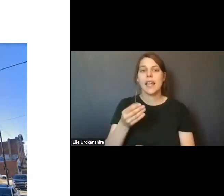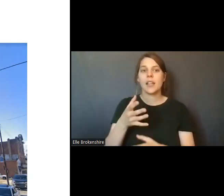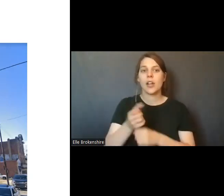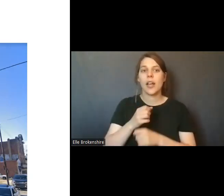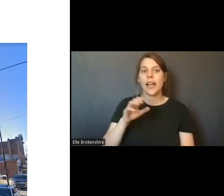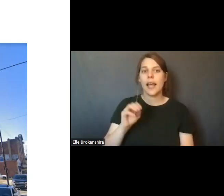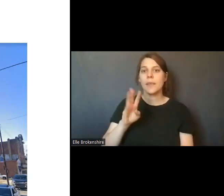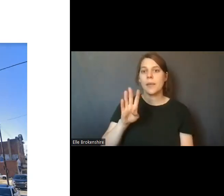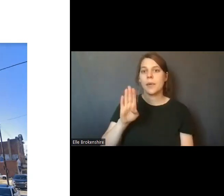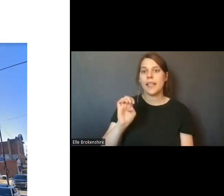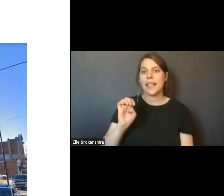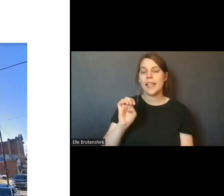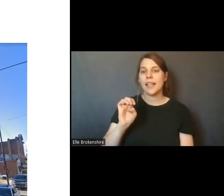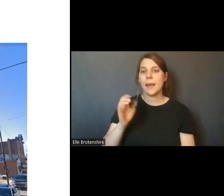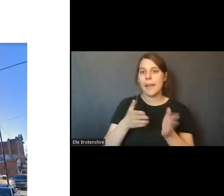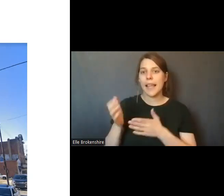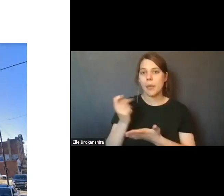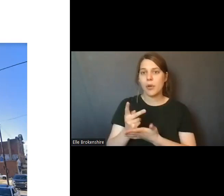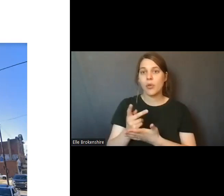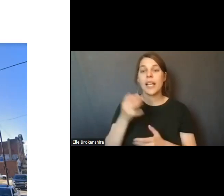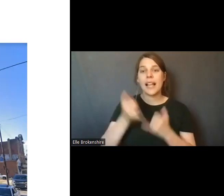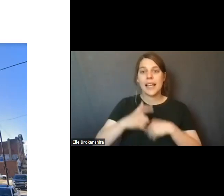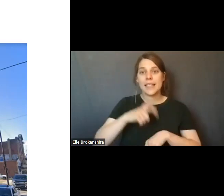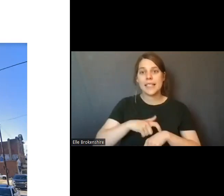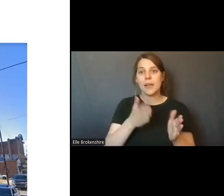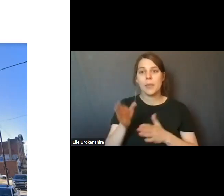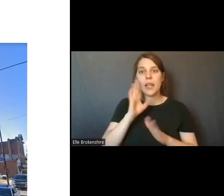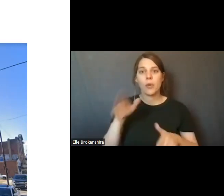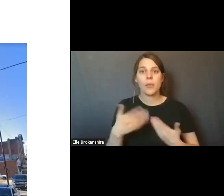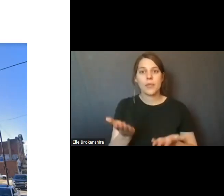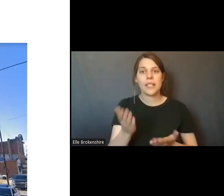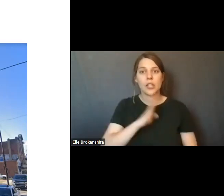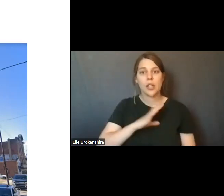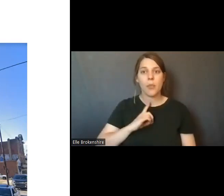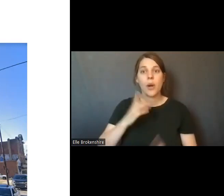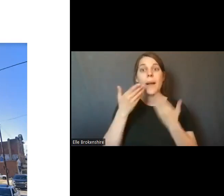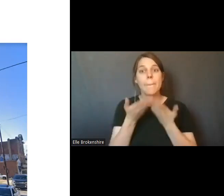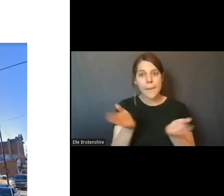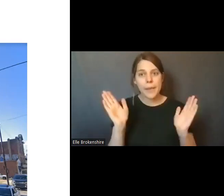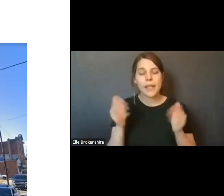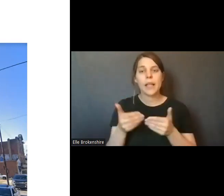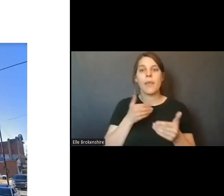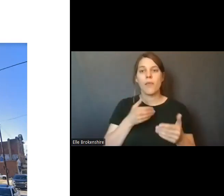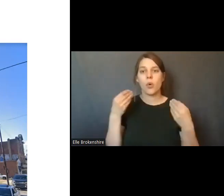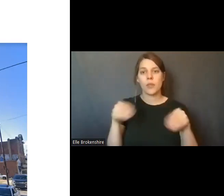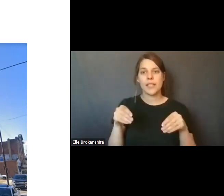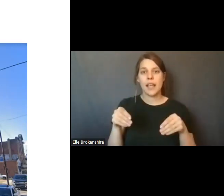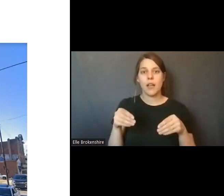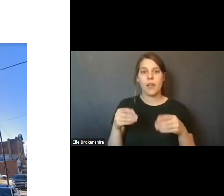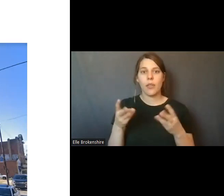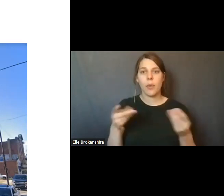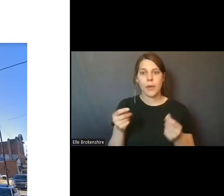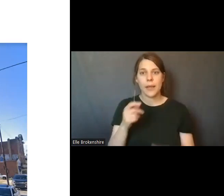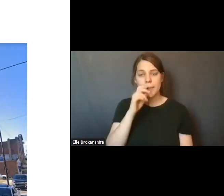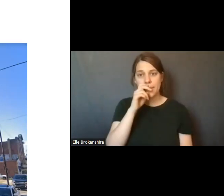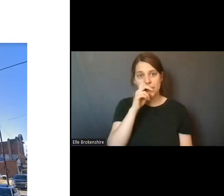MWBE plan approval. This is the last time the project will be presented to the board publicly prior to the sale of this property.